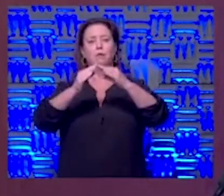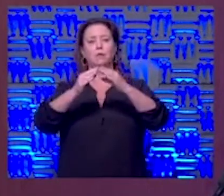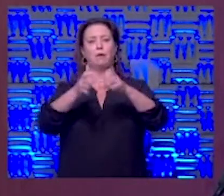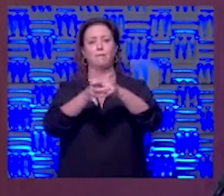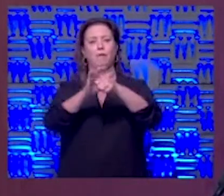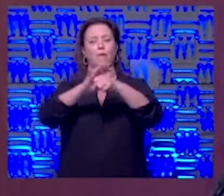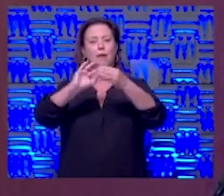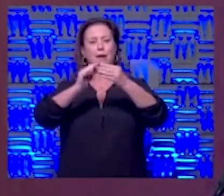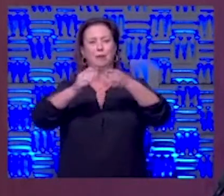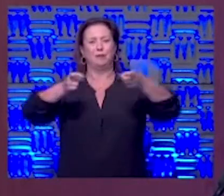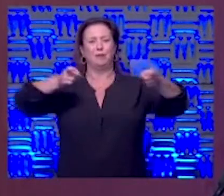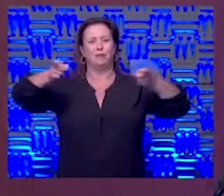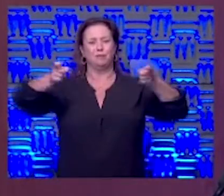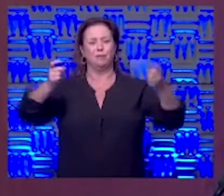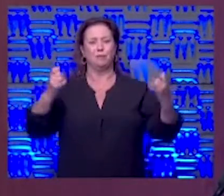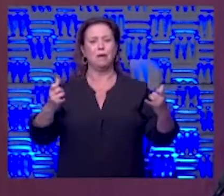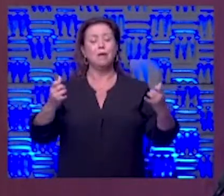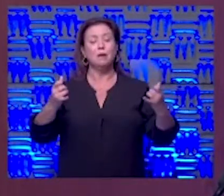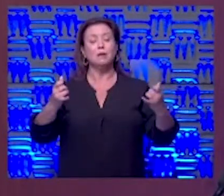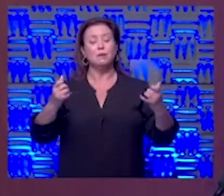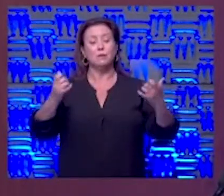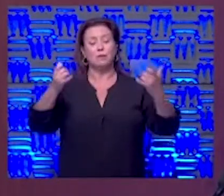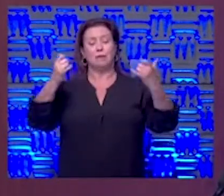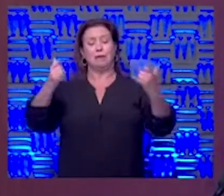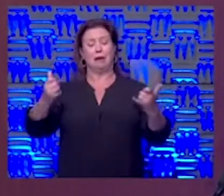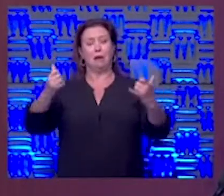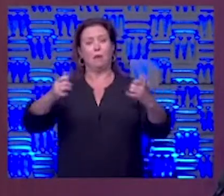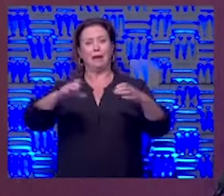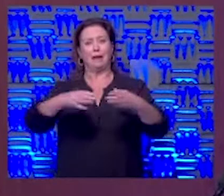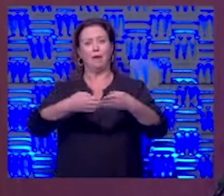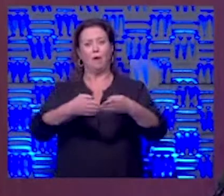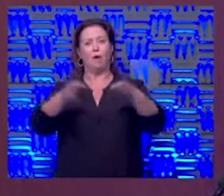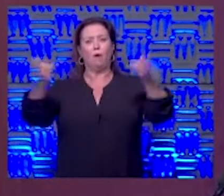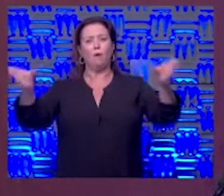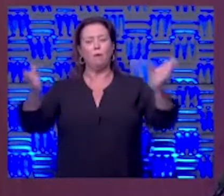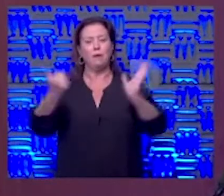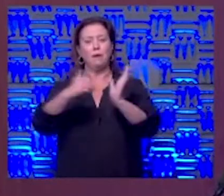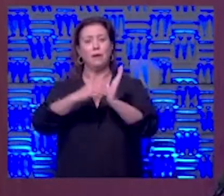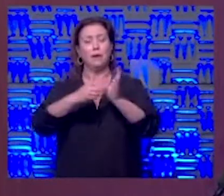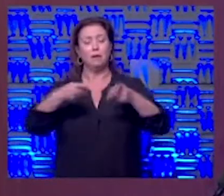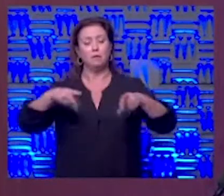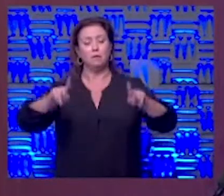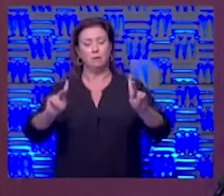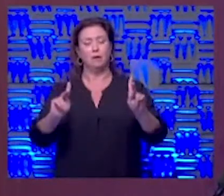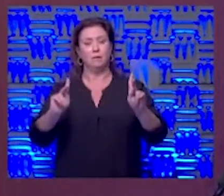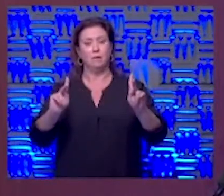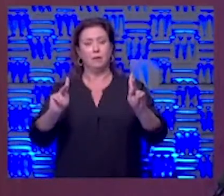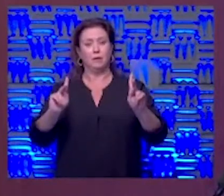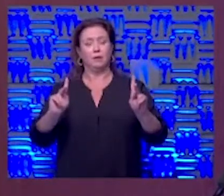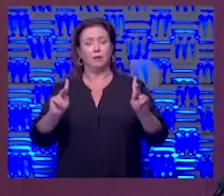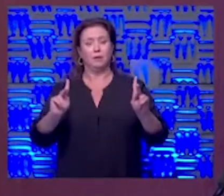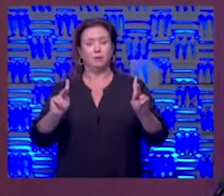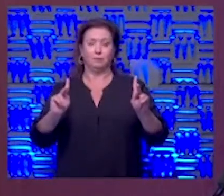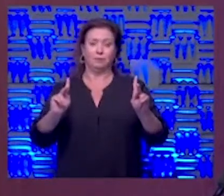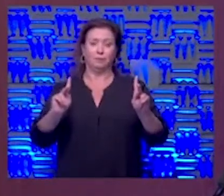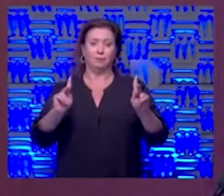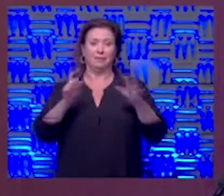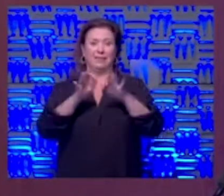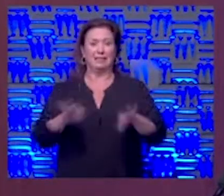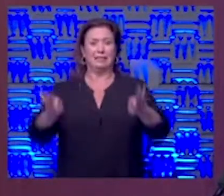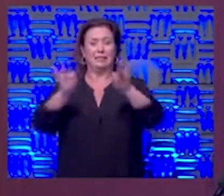control, such that we can then turn around and reopen and allow more of those, frankly,